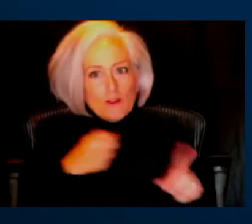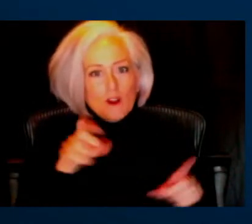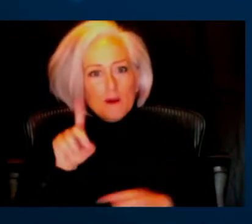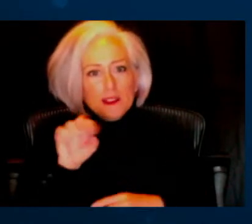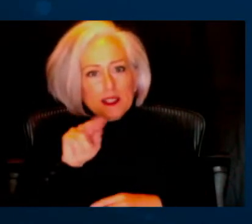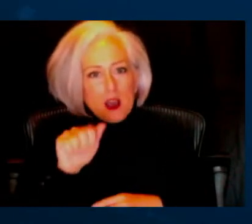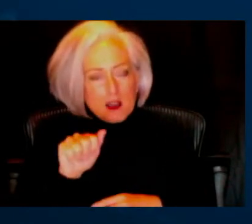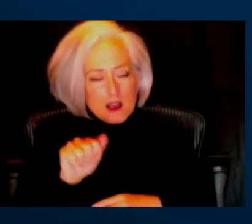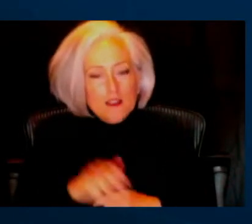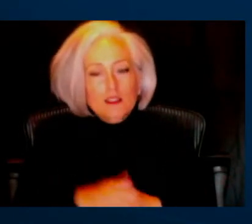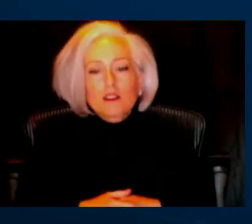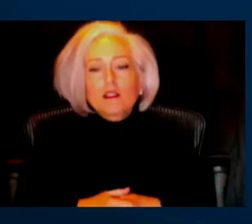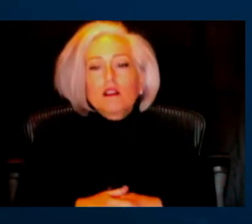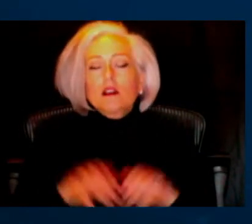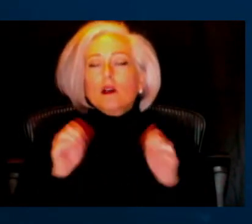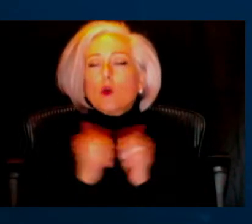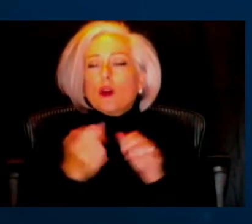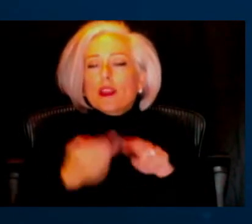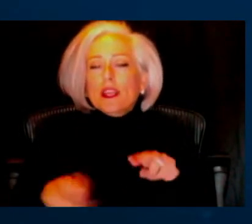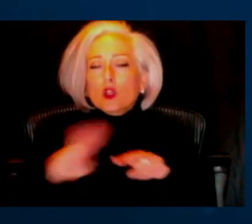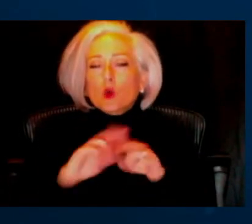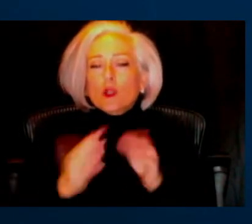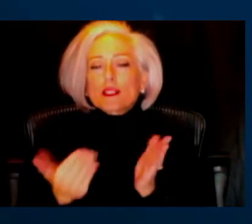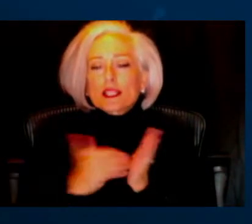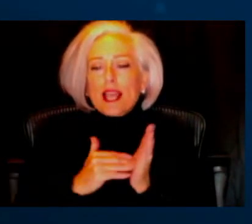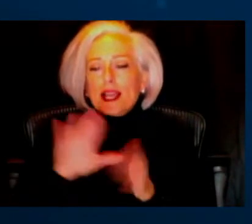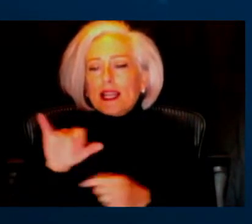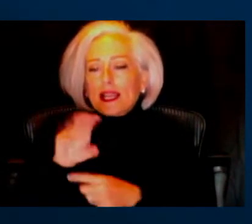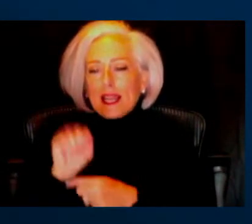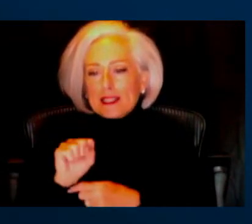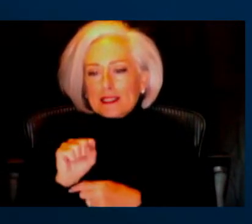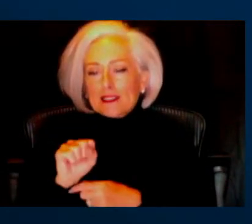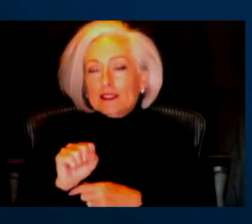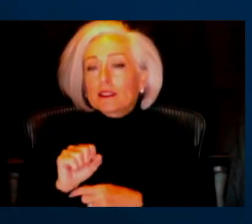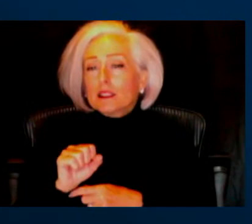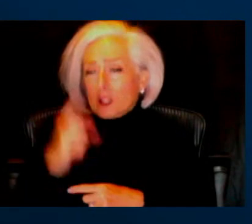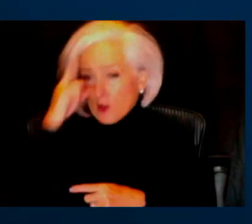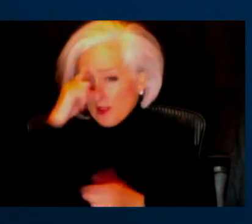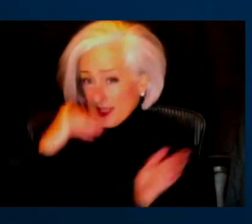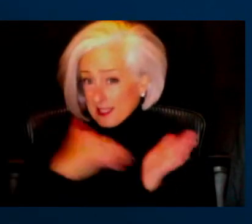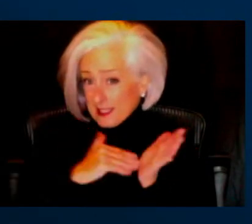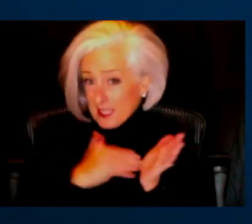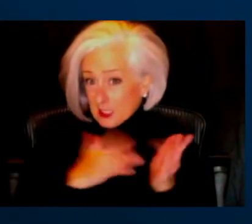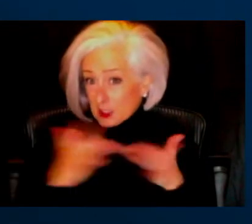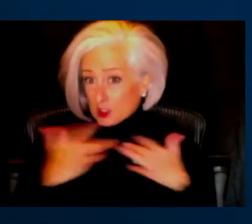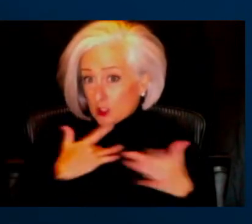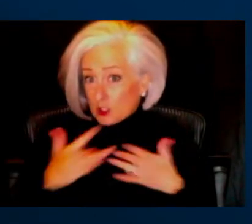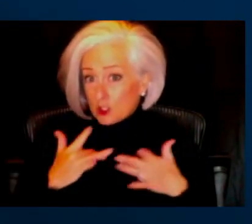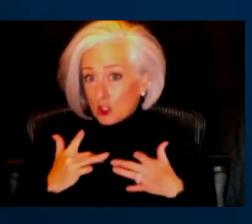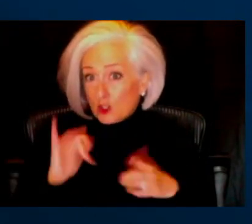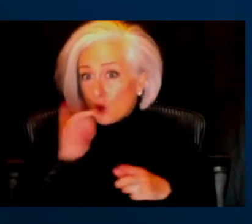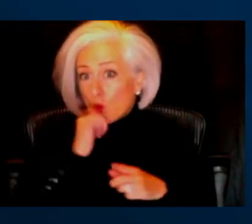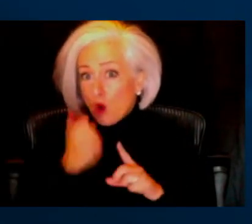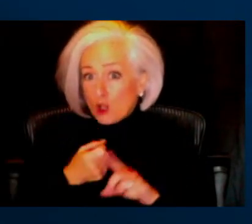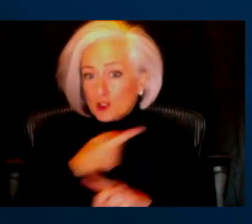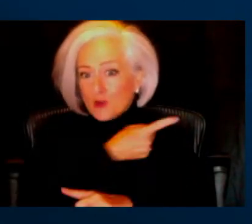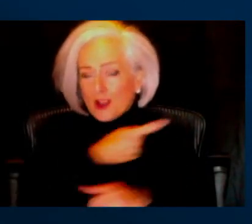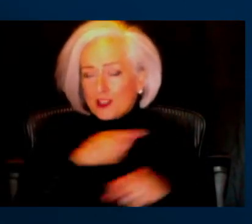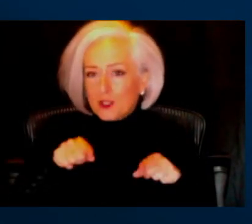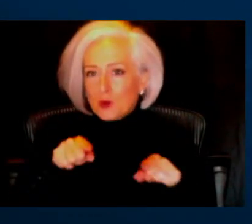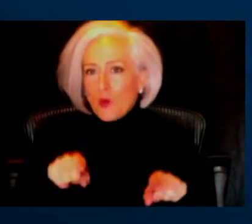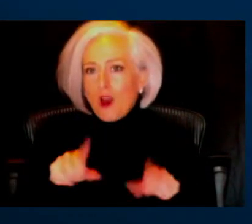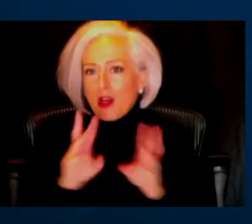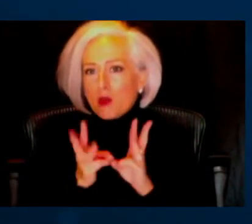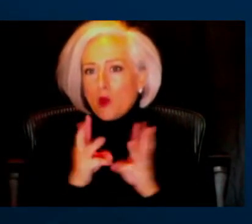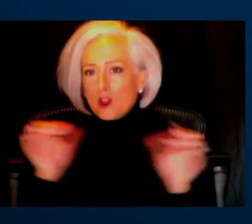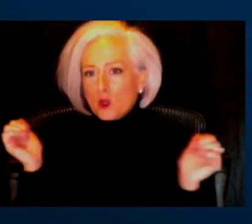9. With an increase again in COVID cases, are the doctors worried we're heading in the wrong direction, especially as the weather cools and gatherings increase? I know you